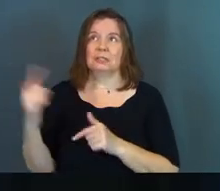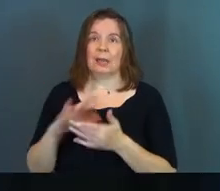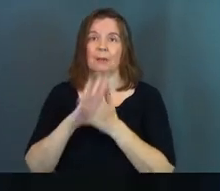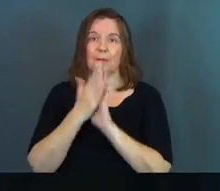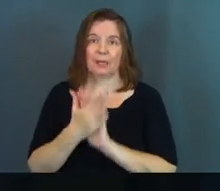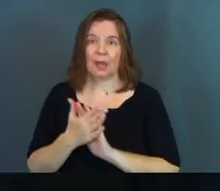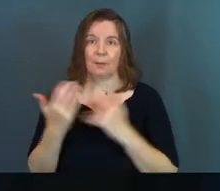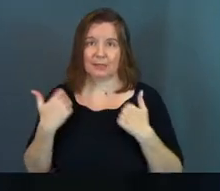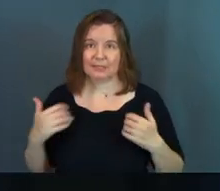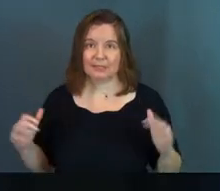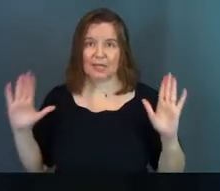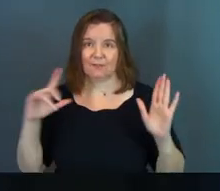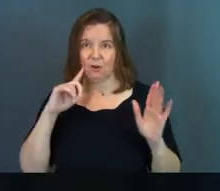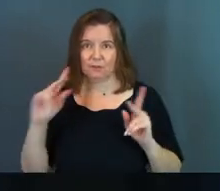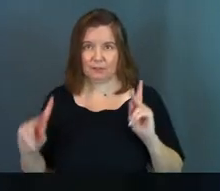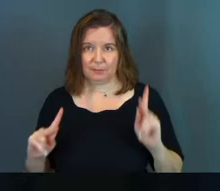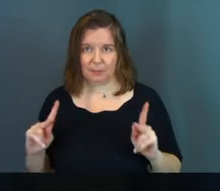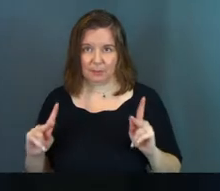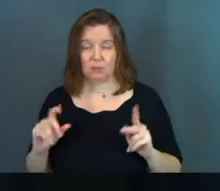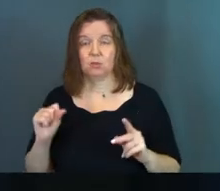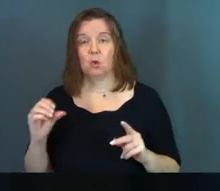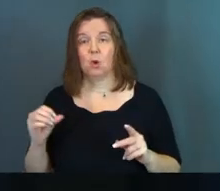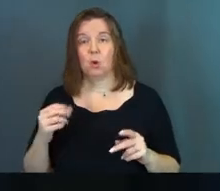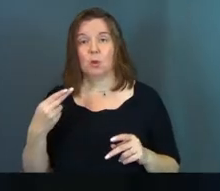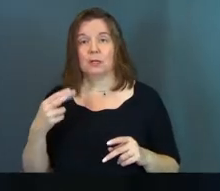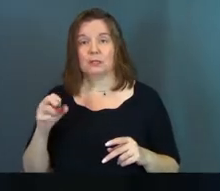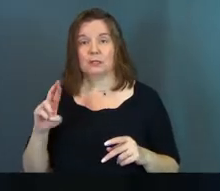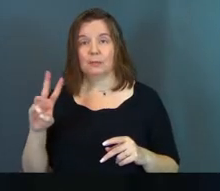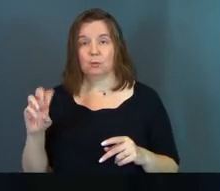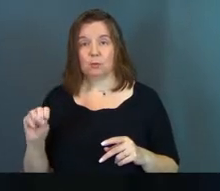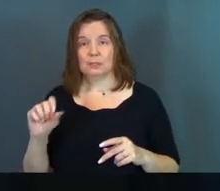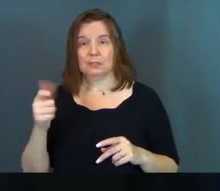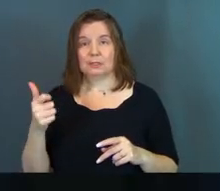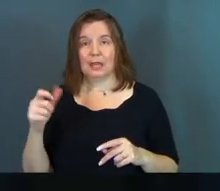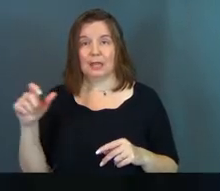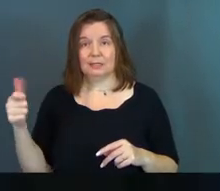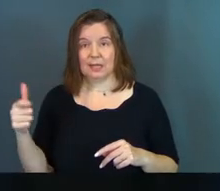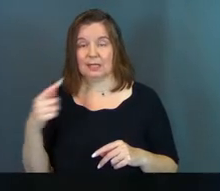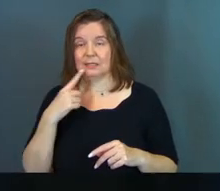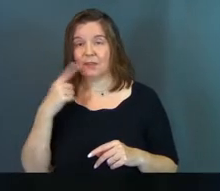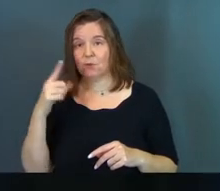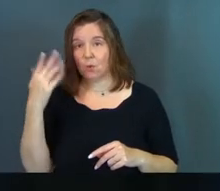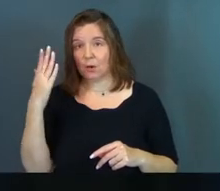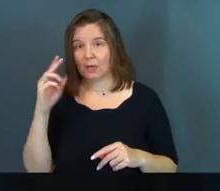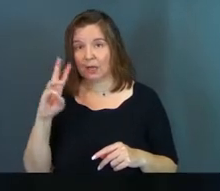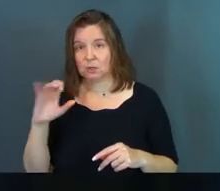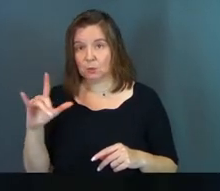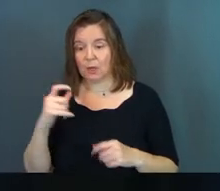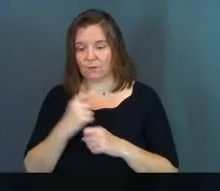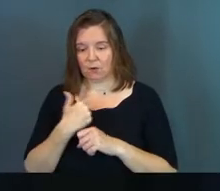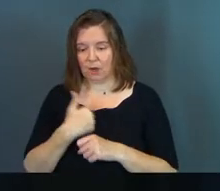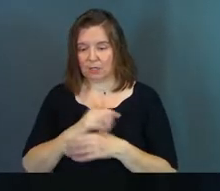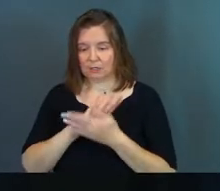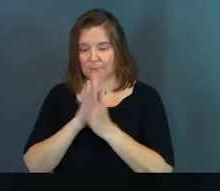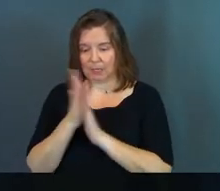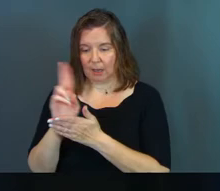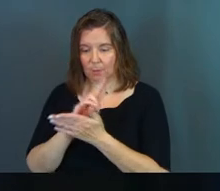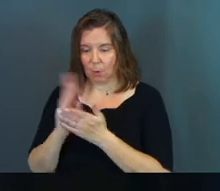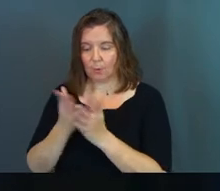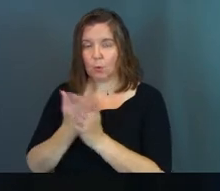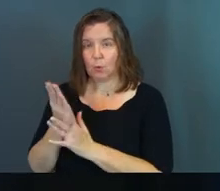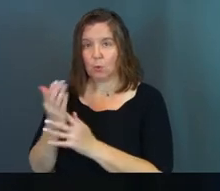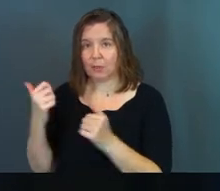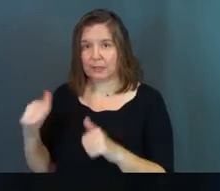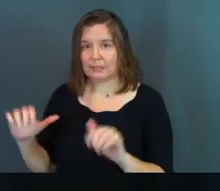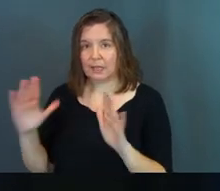Jesus came to become the ultimate sacrifice for his people. So Hebrews 10:10 says, for God's will was for us to be made holy by the sacrifice